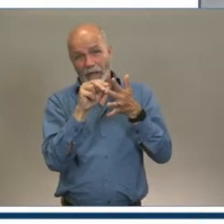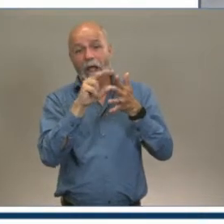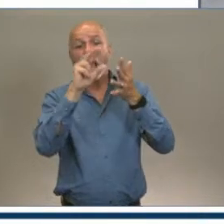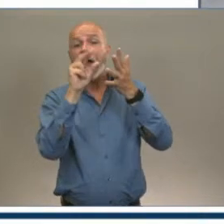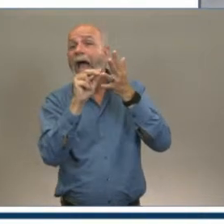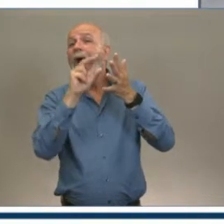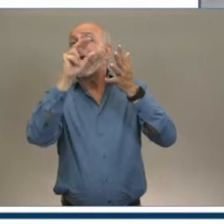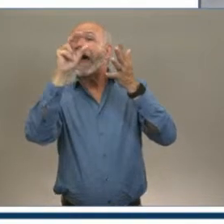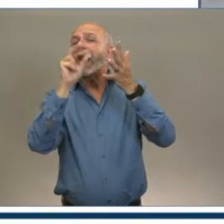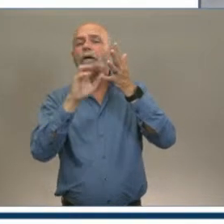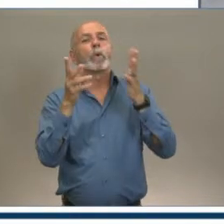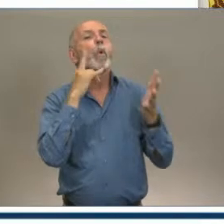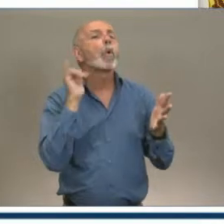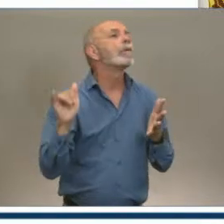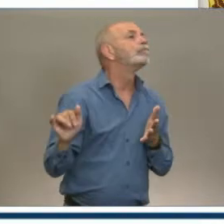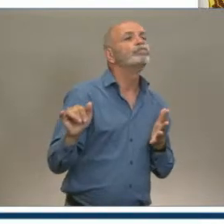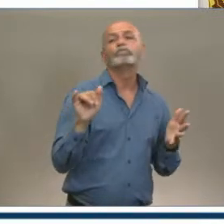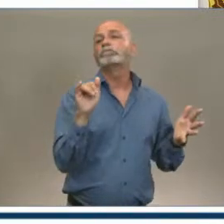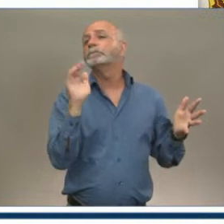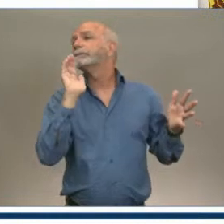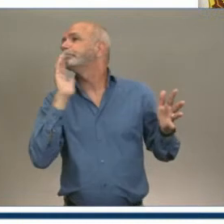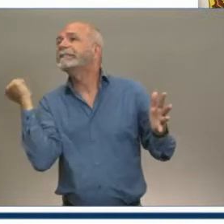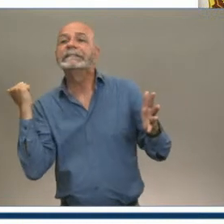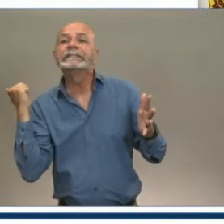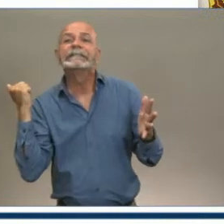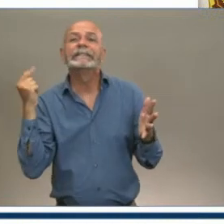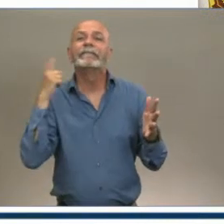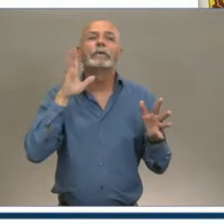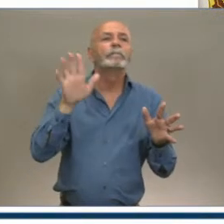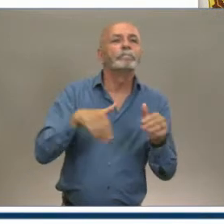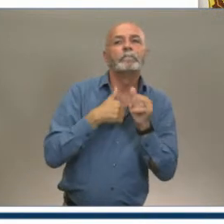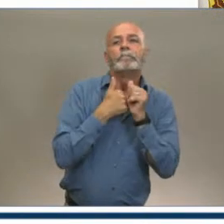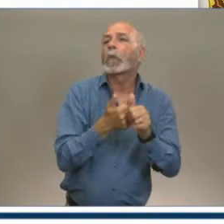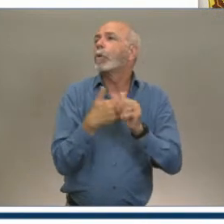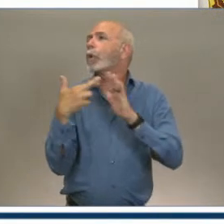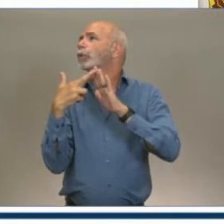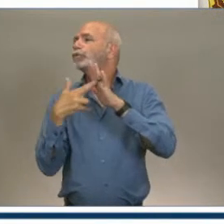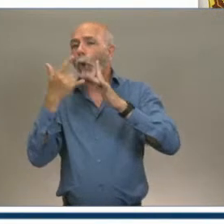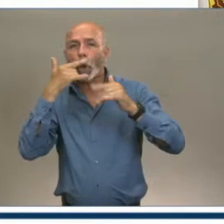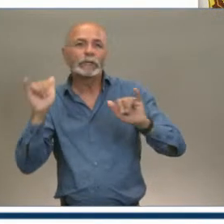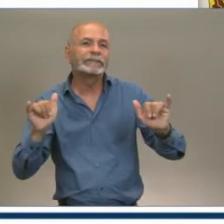to keep in place. We'll go next to Pat Healy with the Laker. Go ahead, Pat.